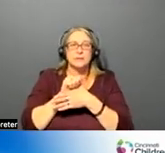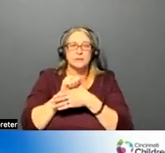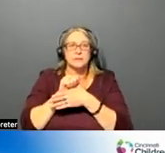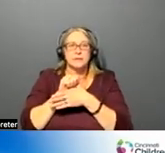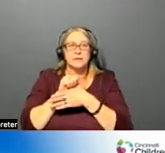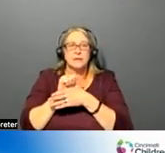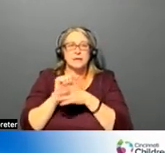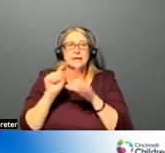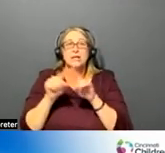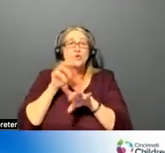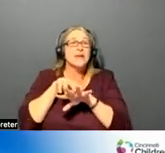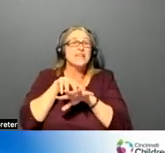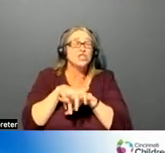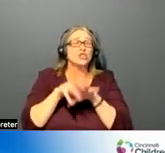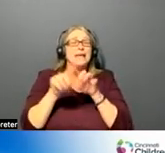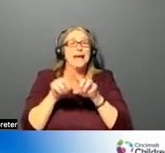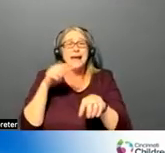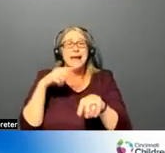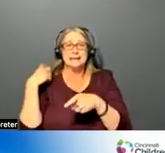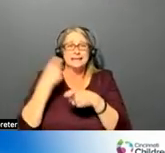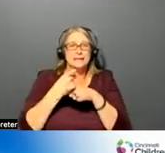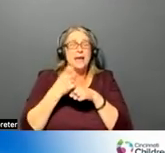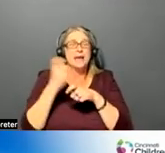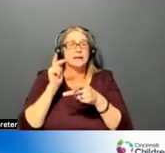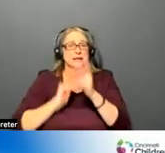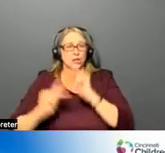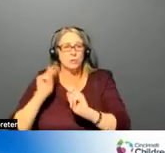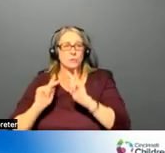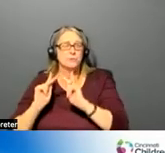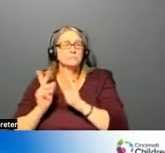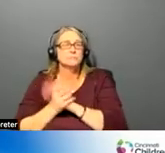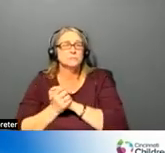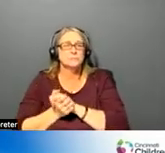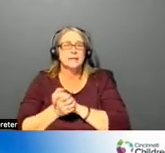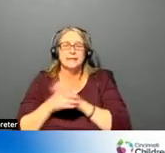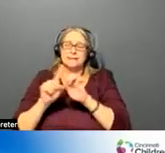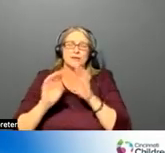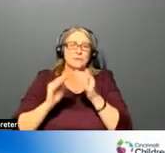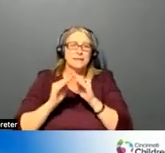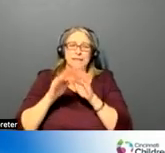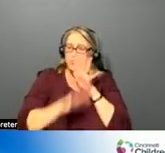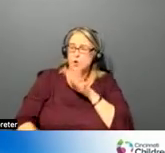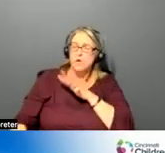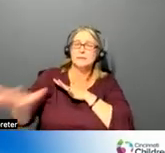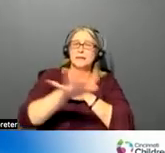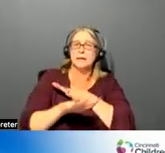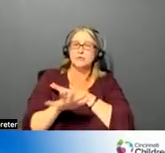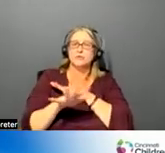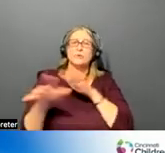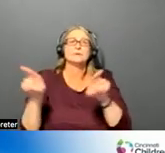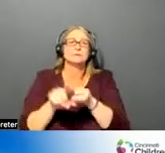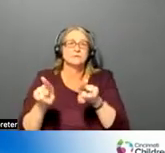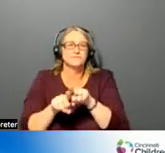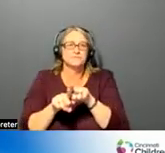and Hispanic community. And that is, you know, in other, that's across the country as well, especially when you